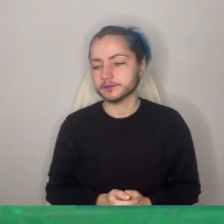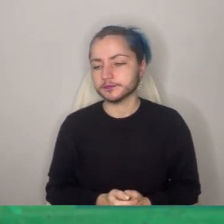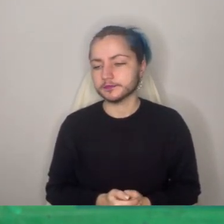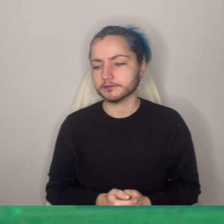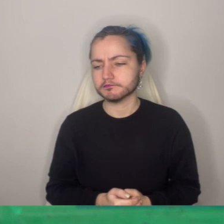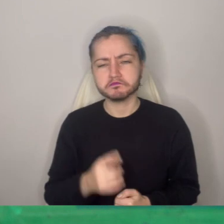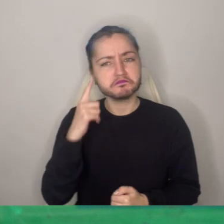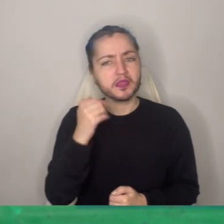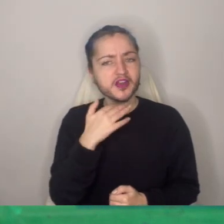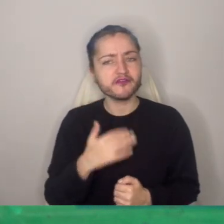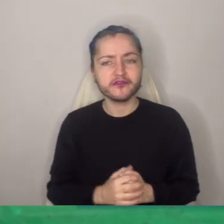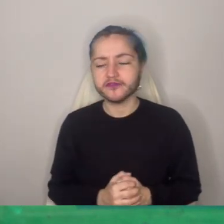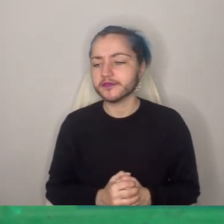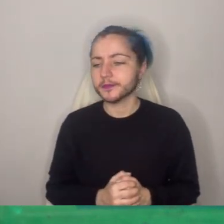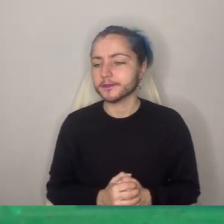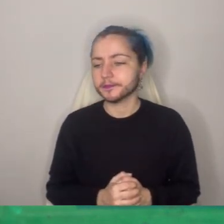Okay, that seems like enough.